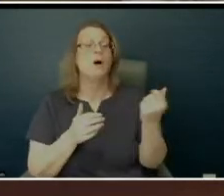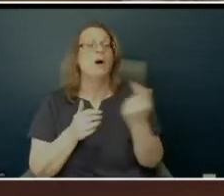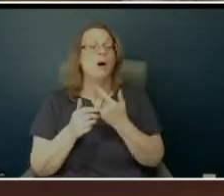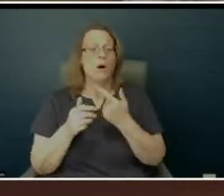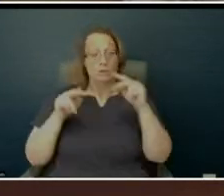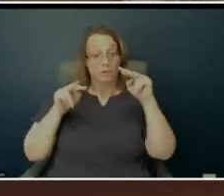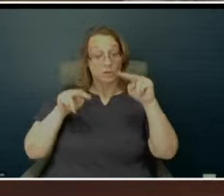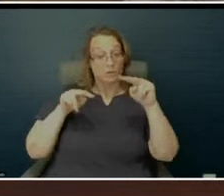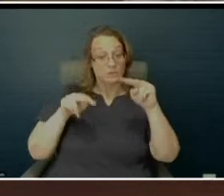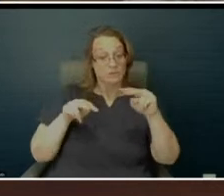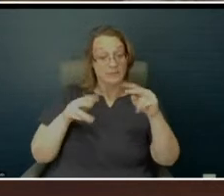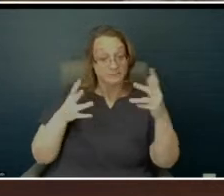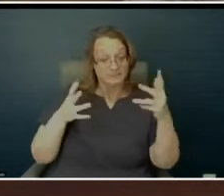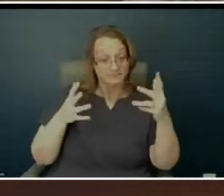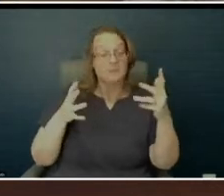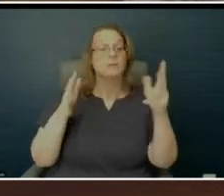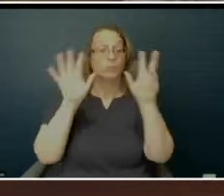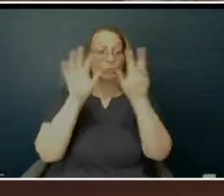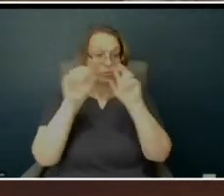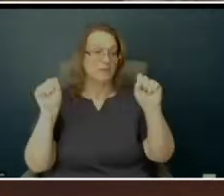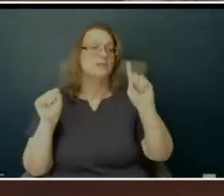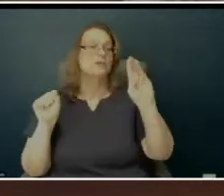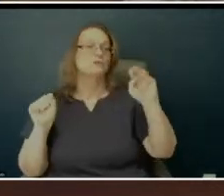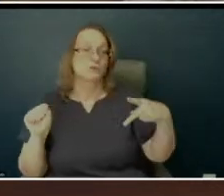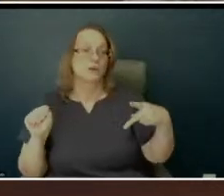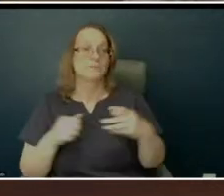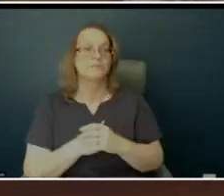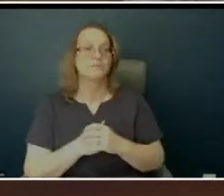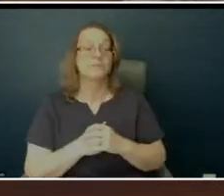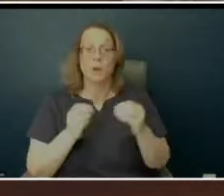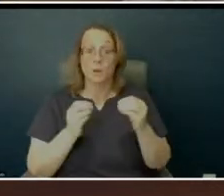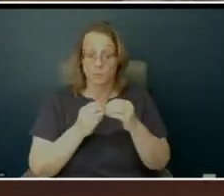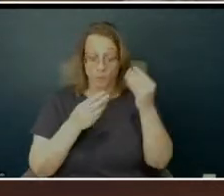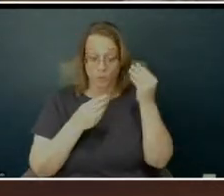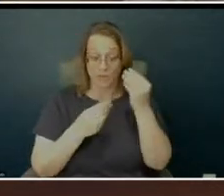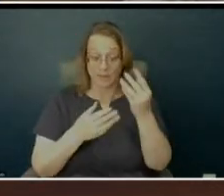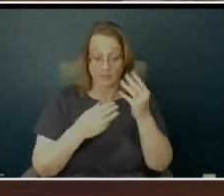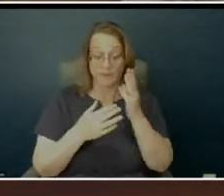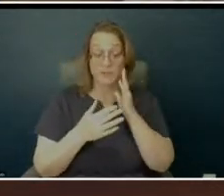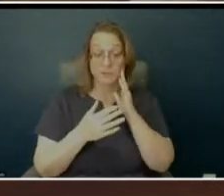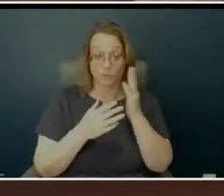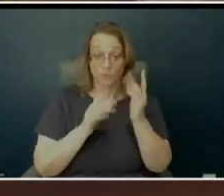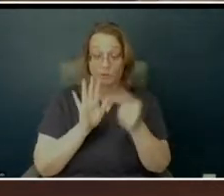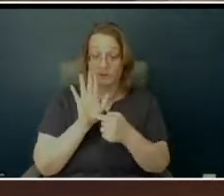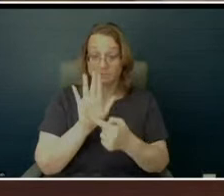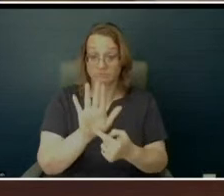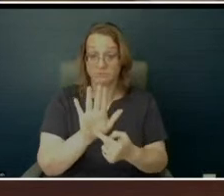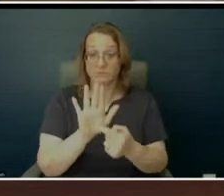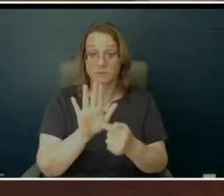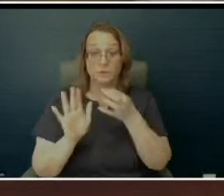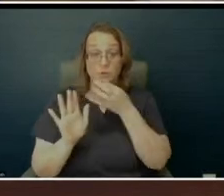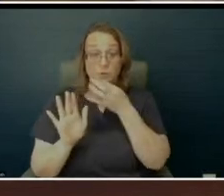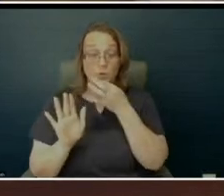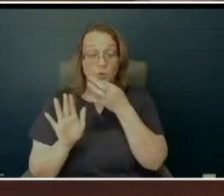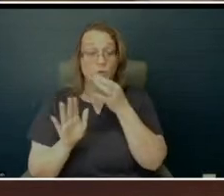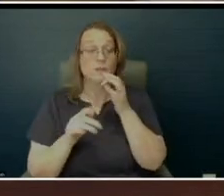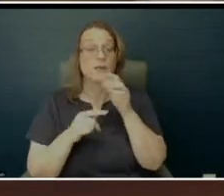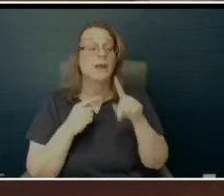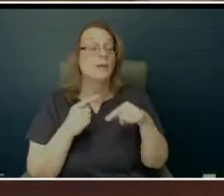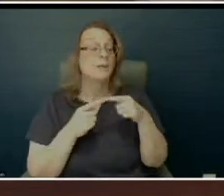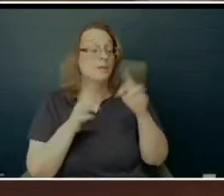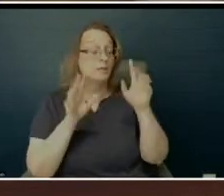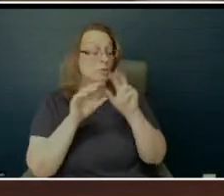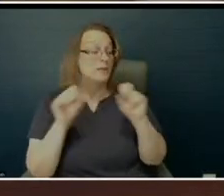Trump. And much more information will be presented soon regarding the President's statements and actions on January